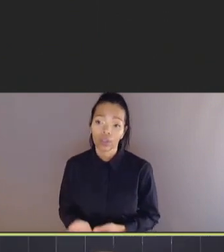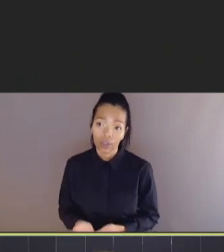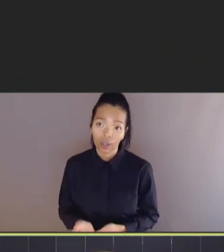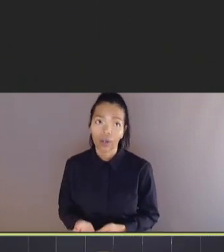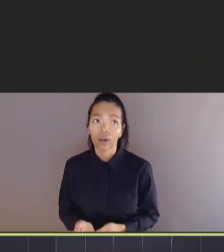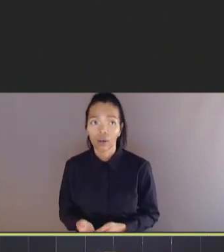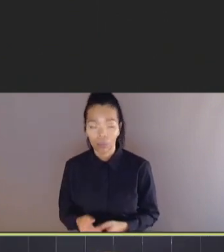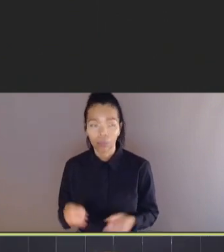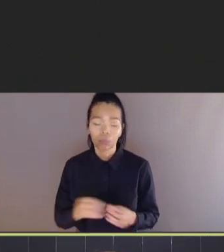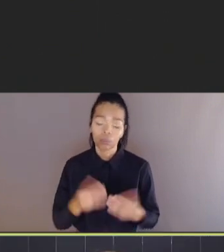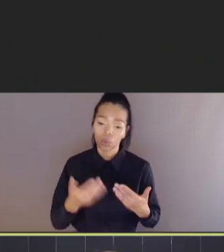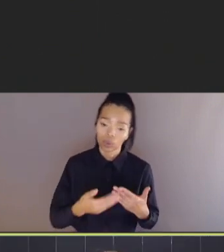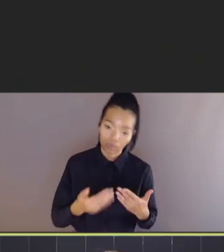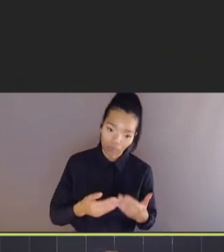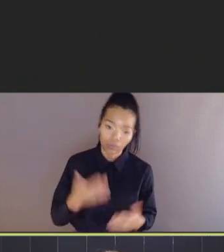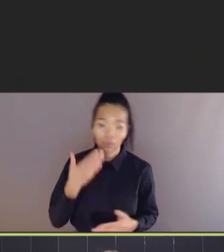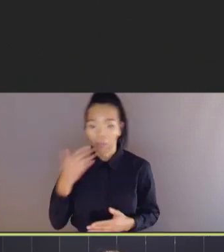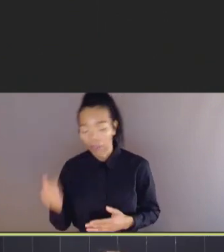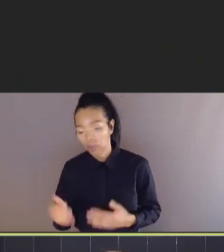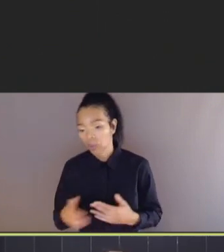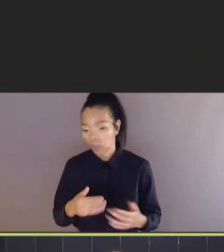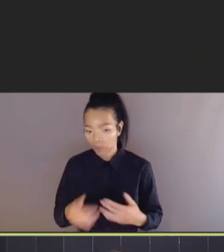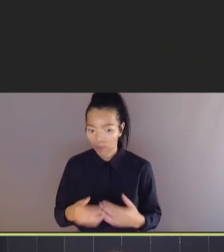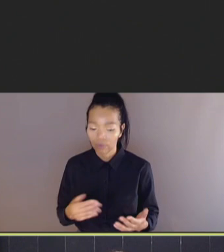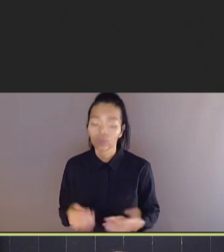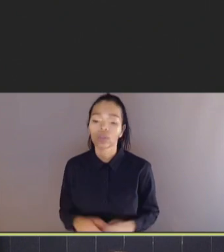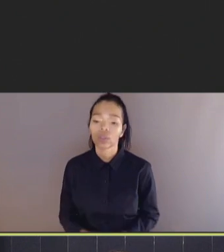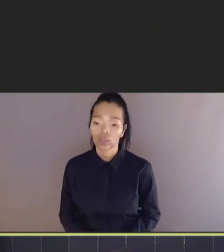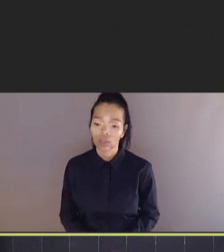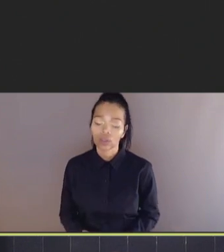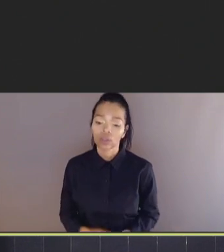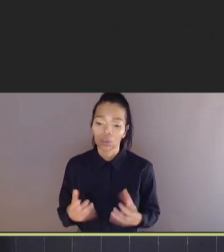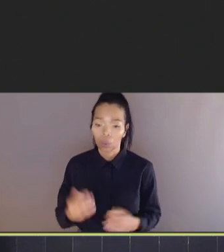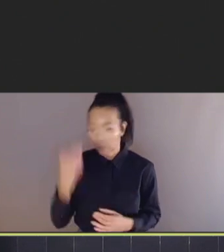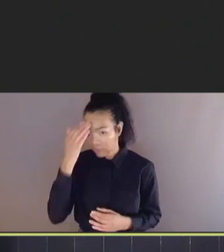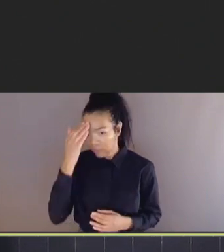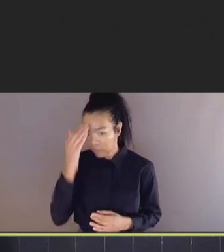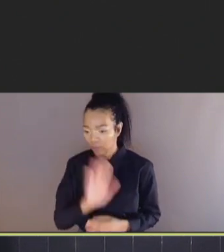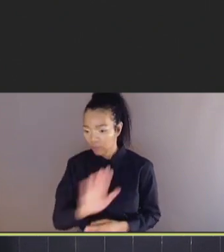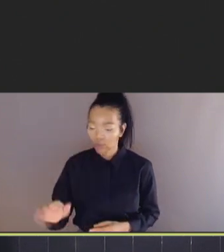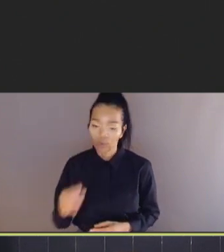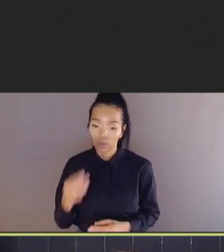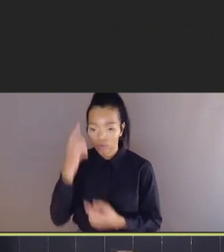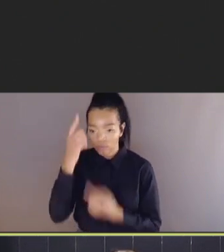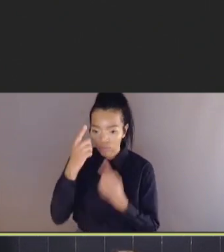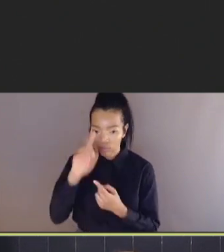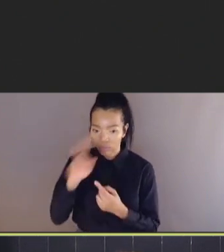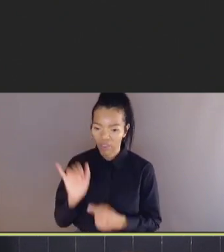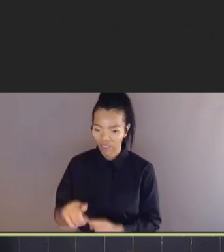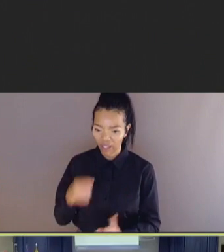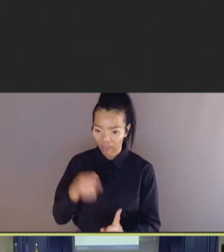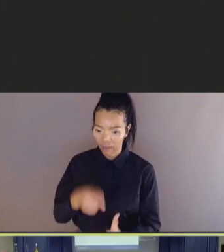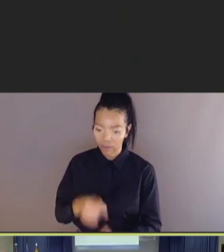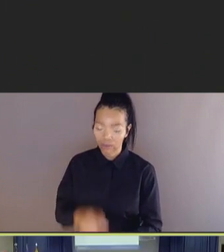easier or better or whatever. So I wanted to see if people had thoughts about that.